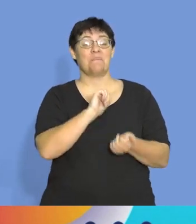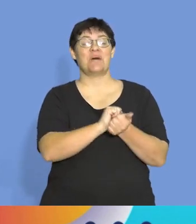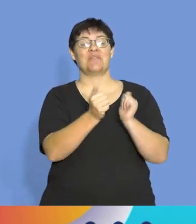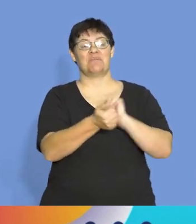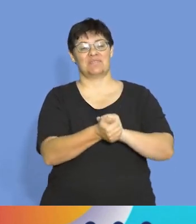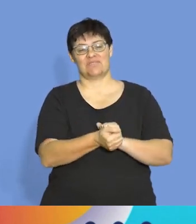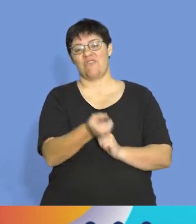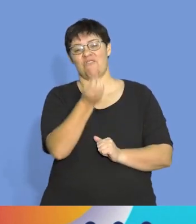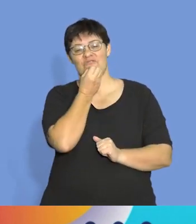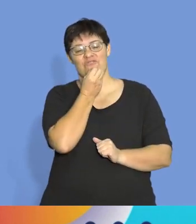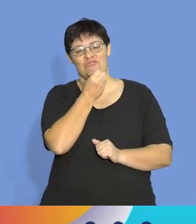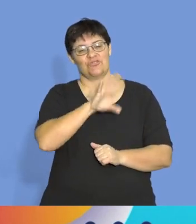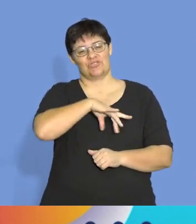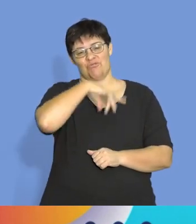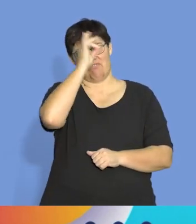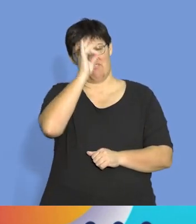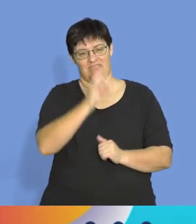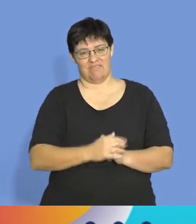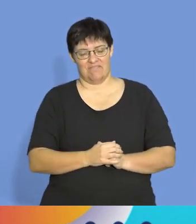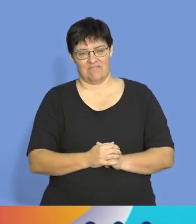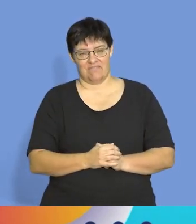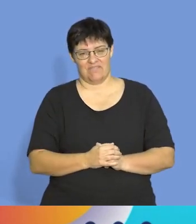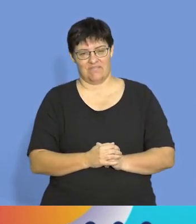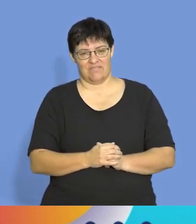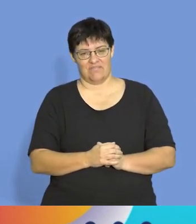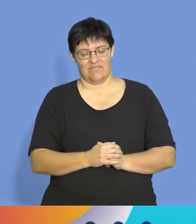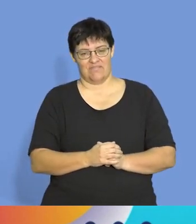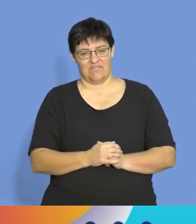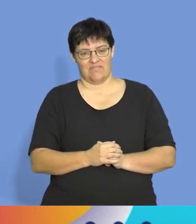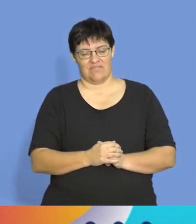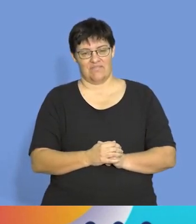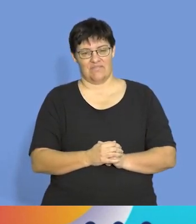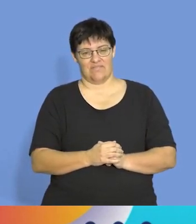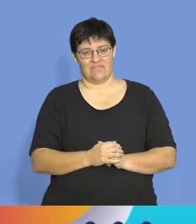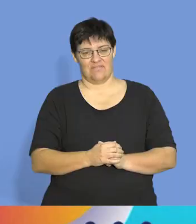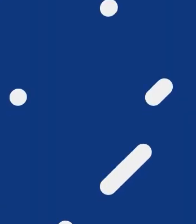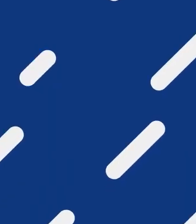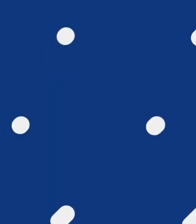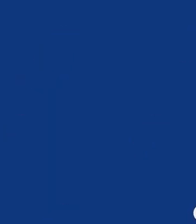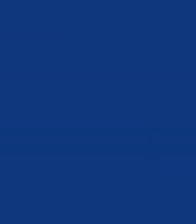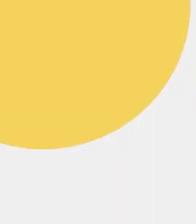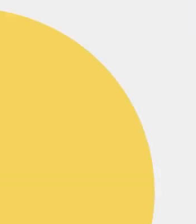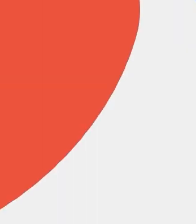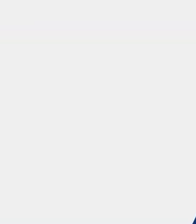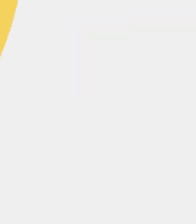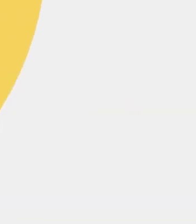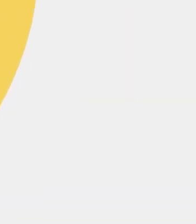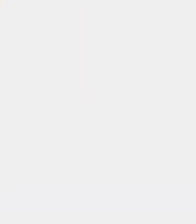mathematics is food for the soul.